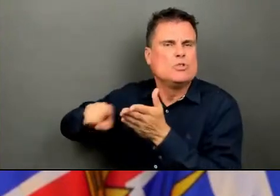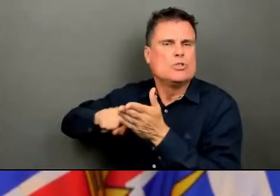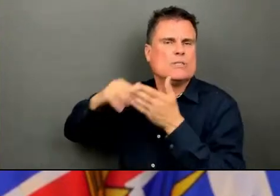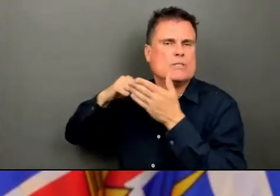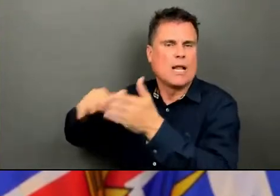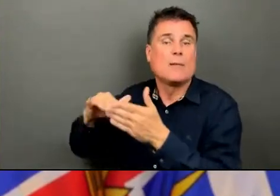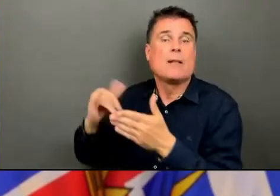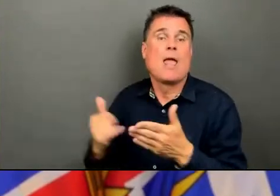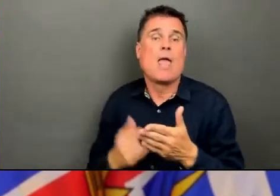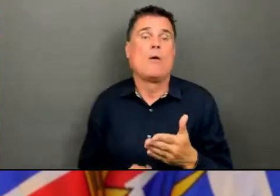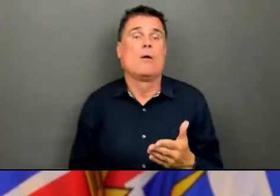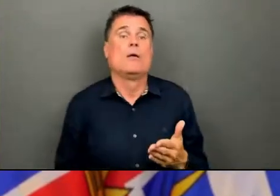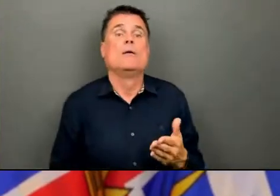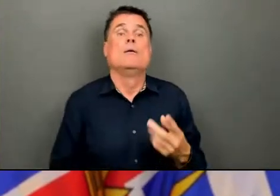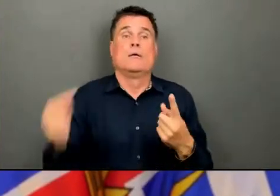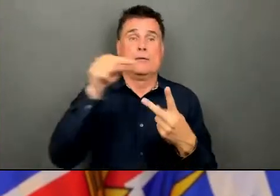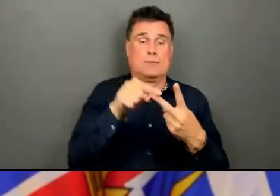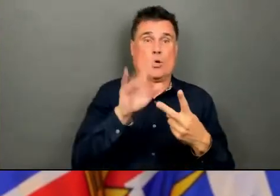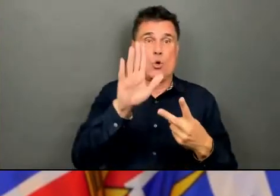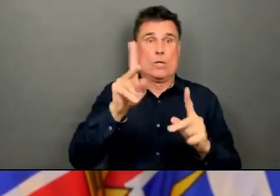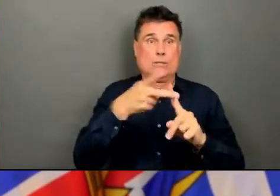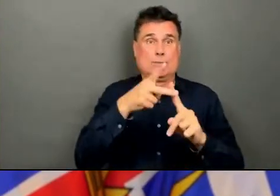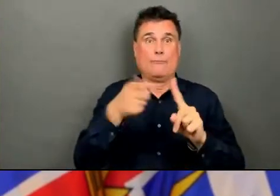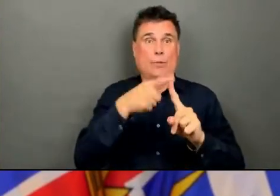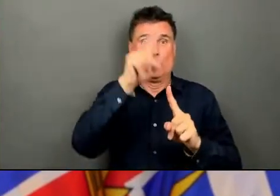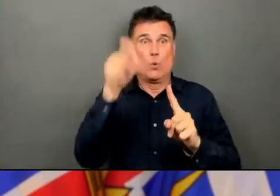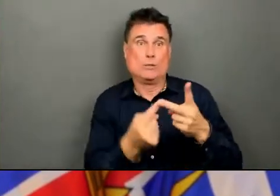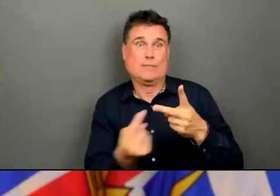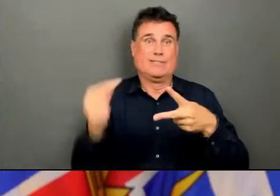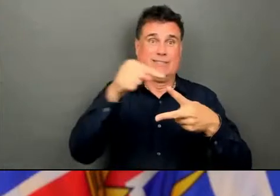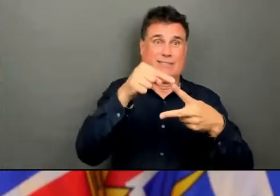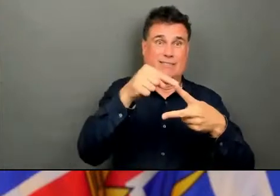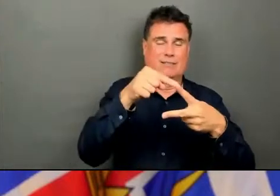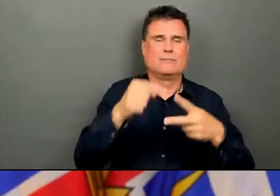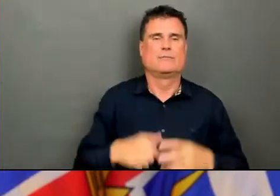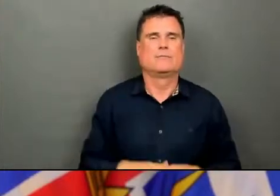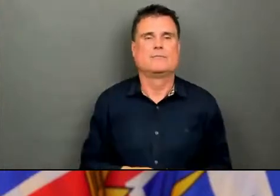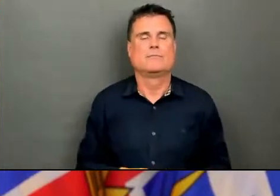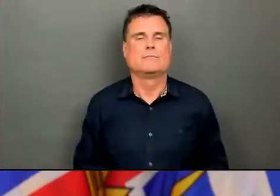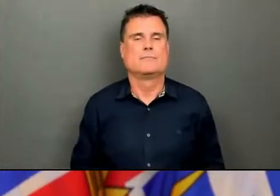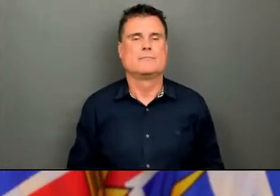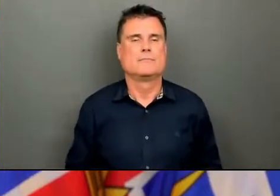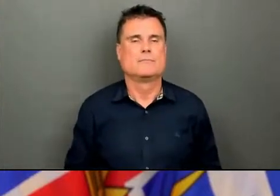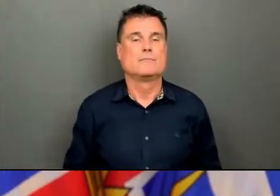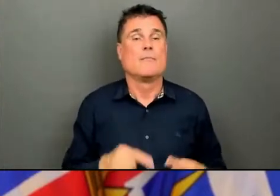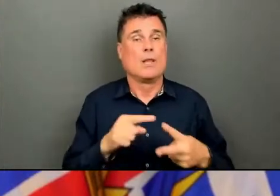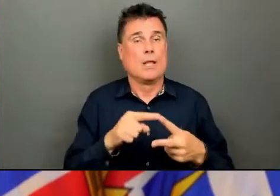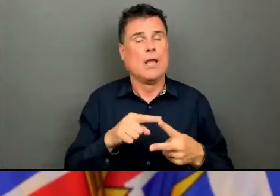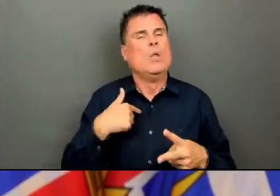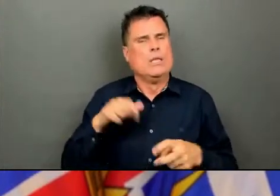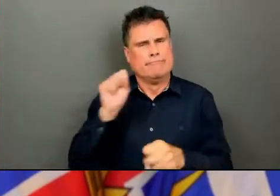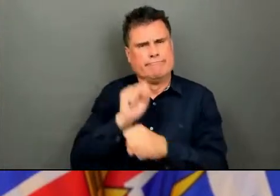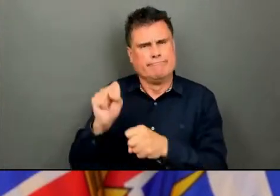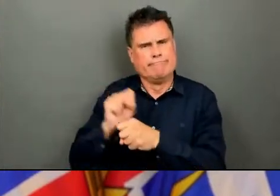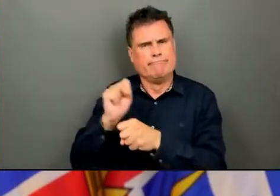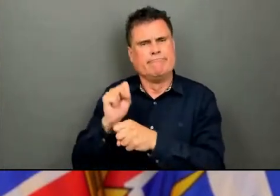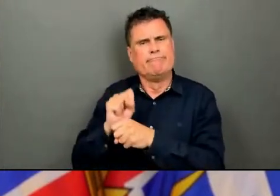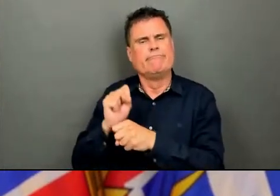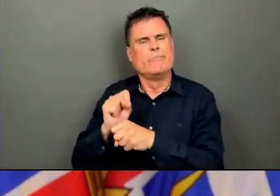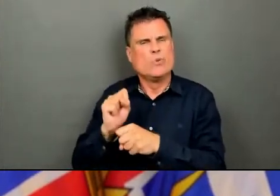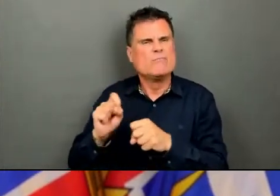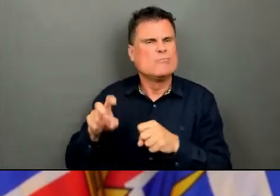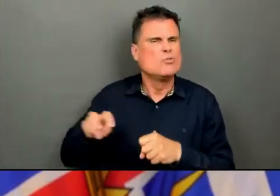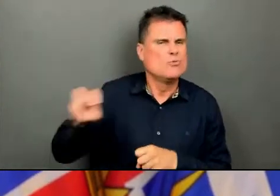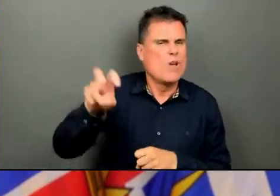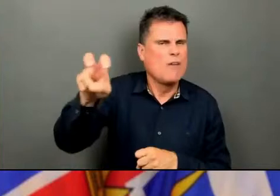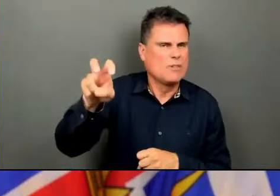been working internationally, and of course with Canada is leading this, and we are feeding into that. And our